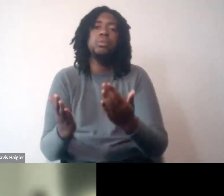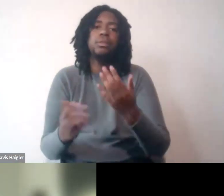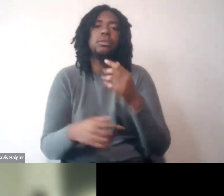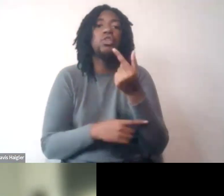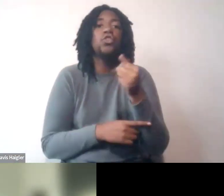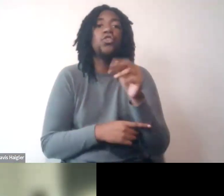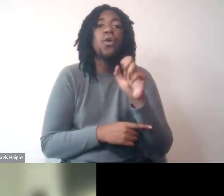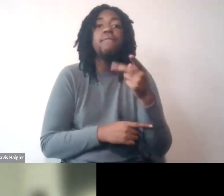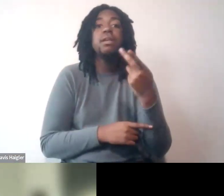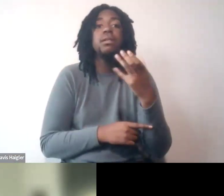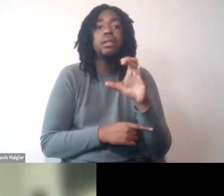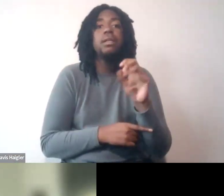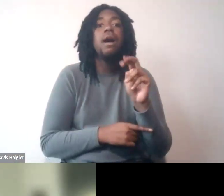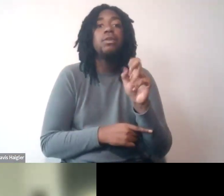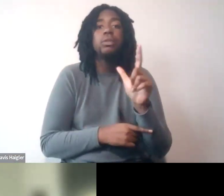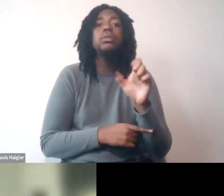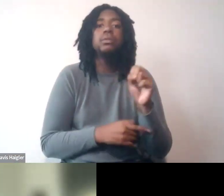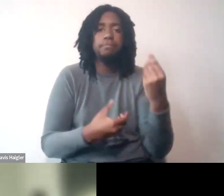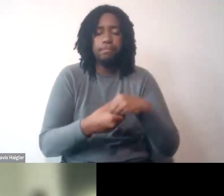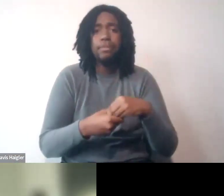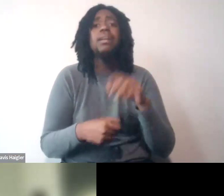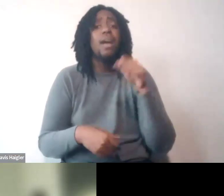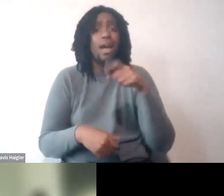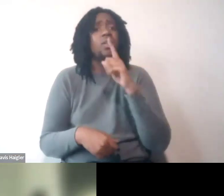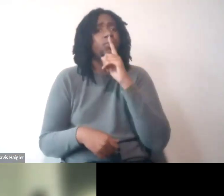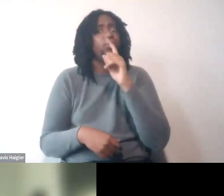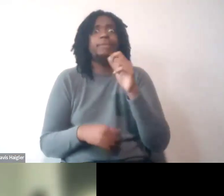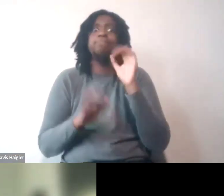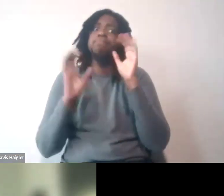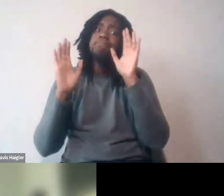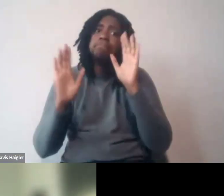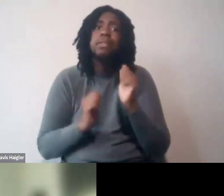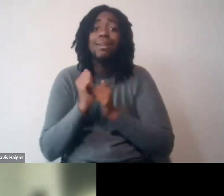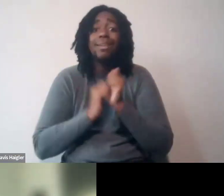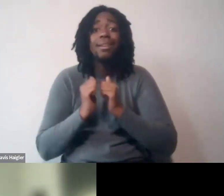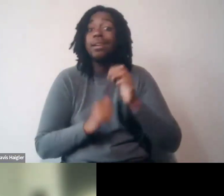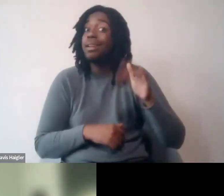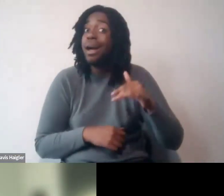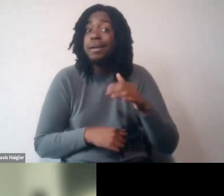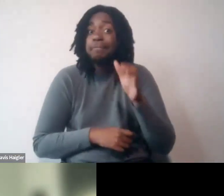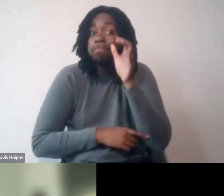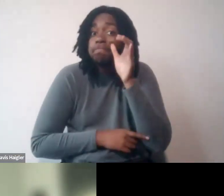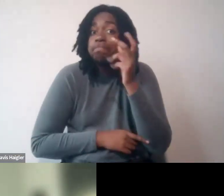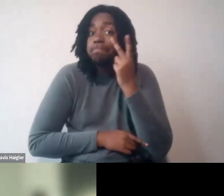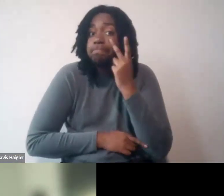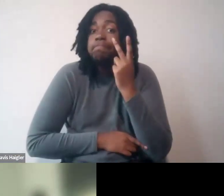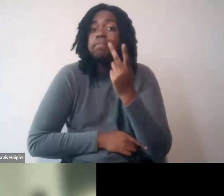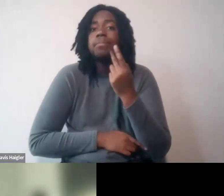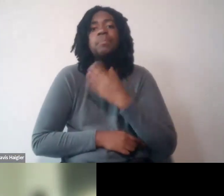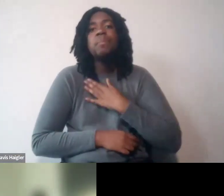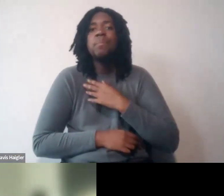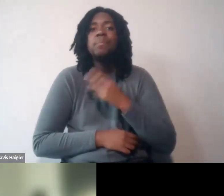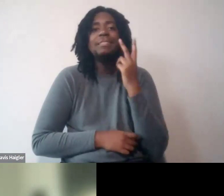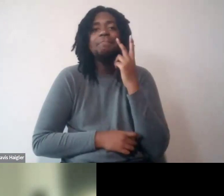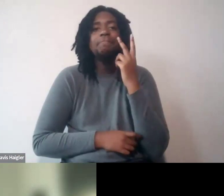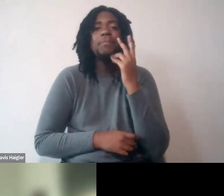Yeah, it is a great contest. It's, if you haven't heard about it, I definitely would go to our website and check it